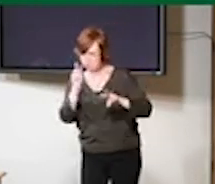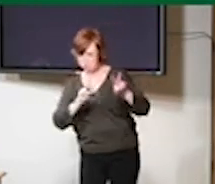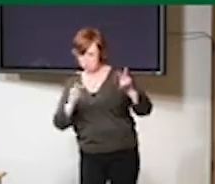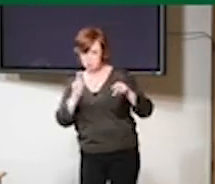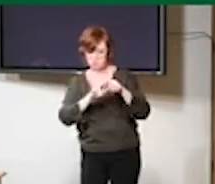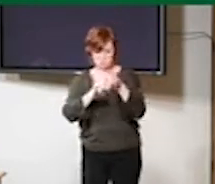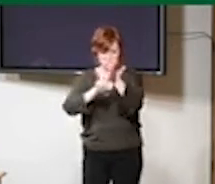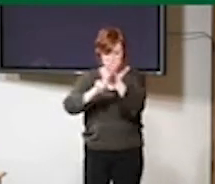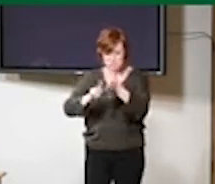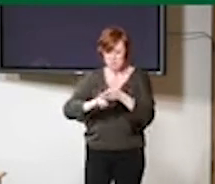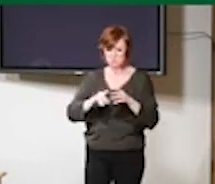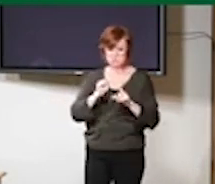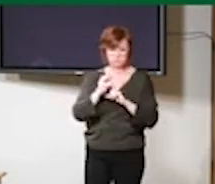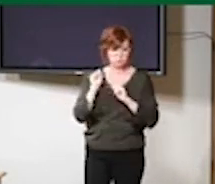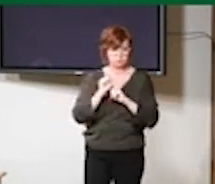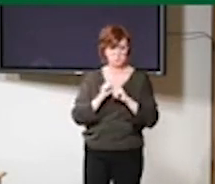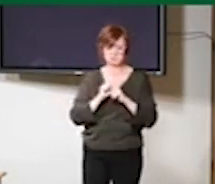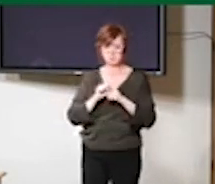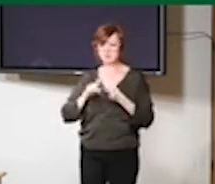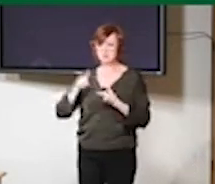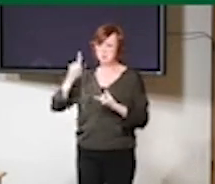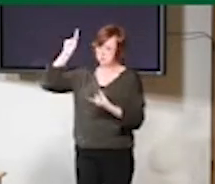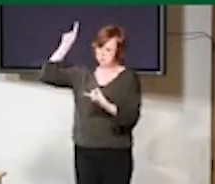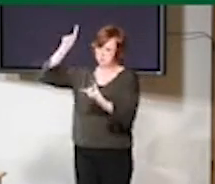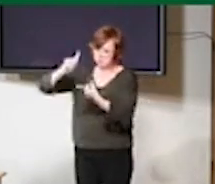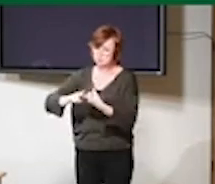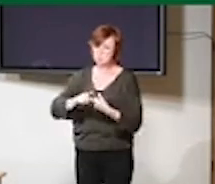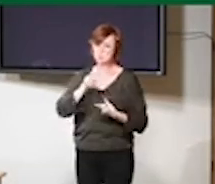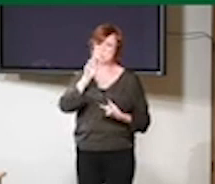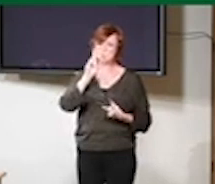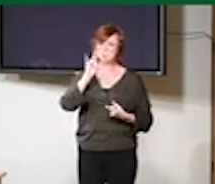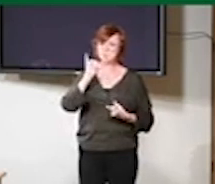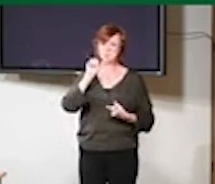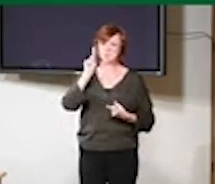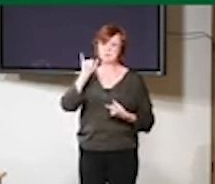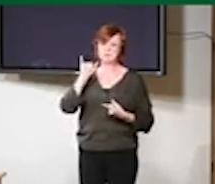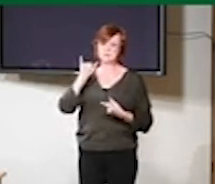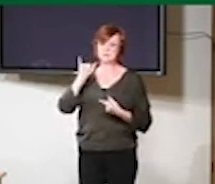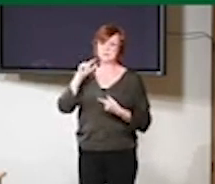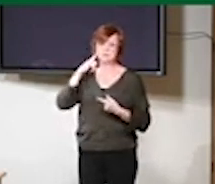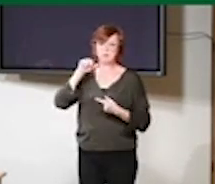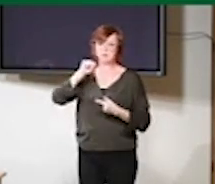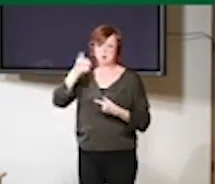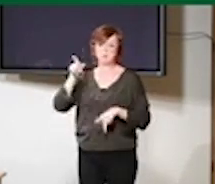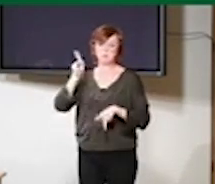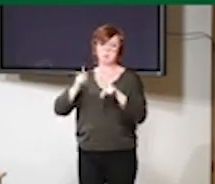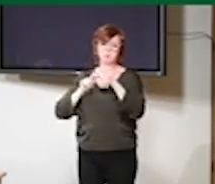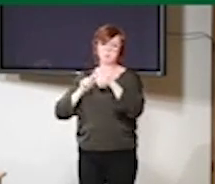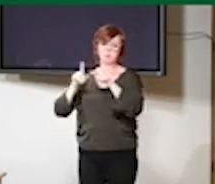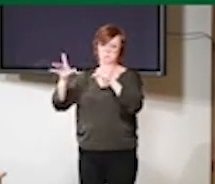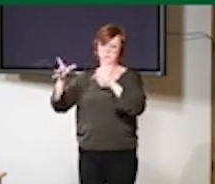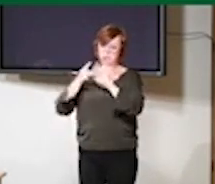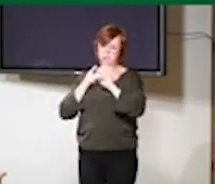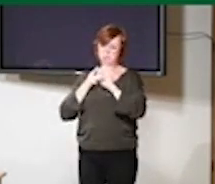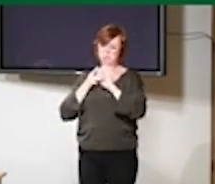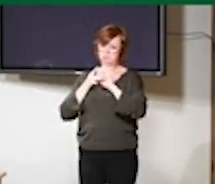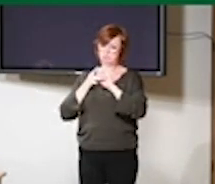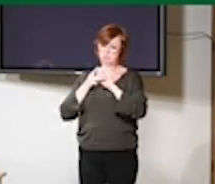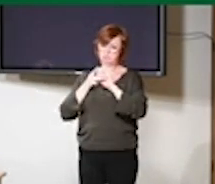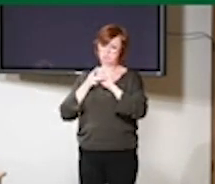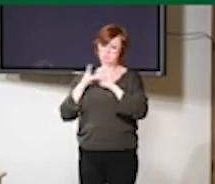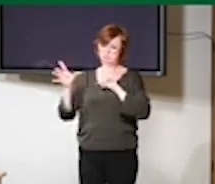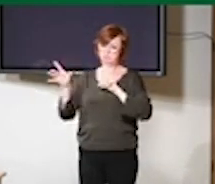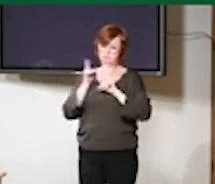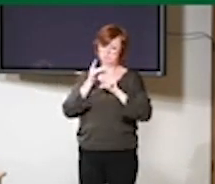public facility or whether it's a healthcare facility or any other facility. All those things are looked at very closely by public health, and we would